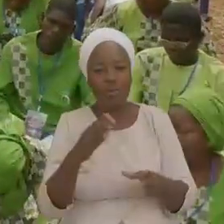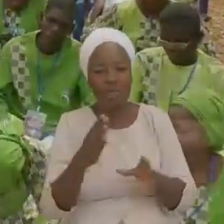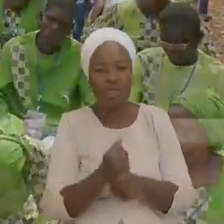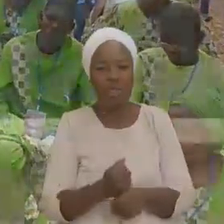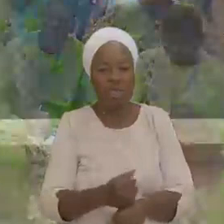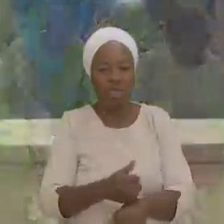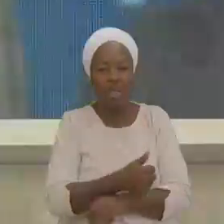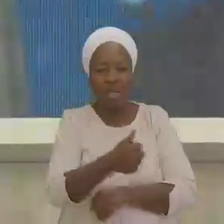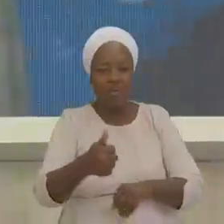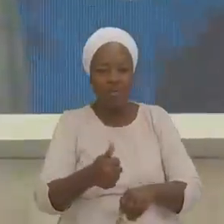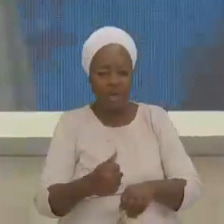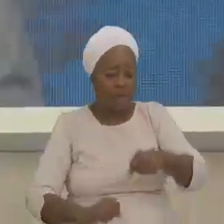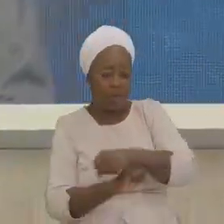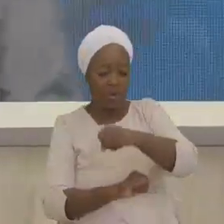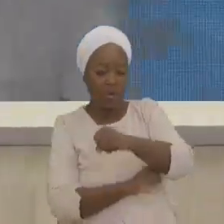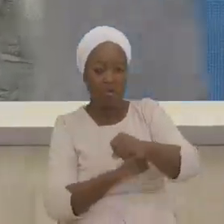defile you.